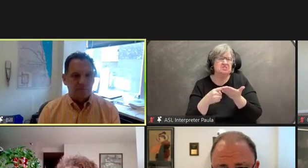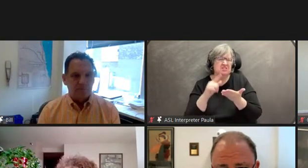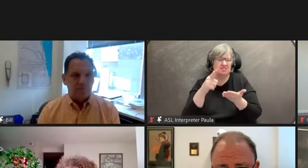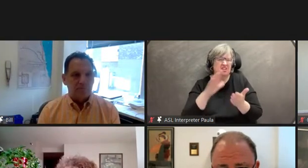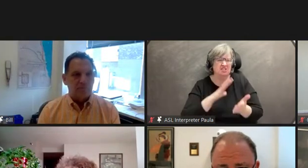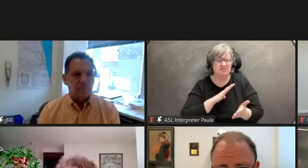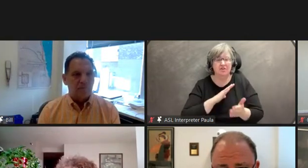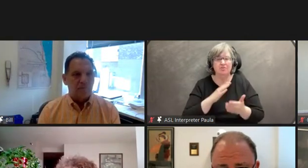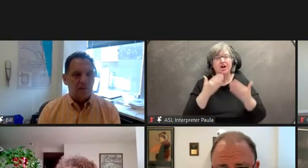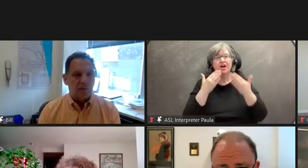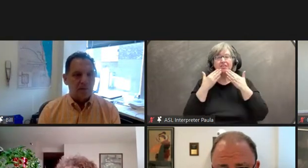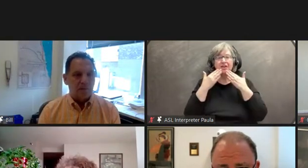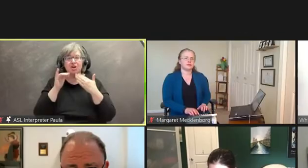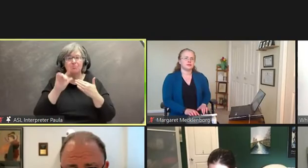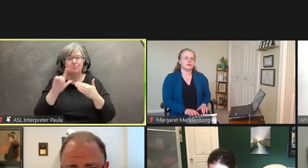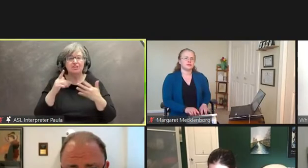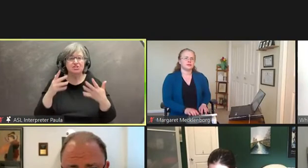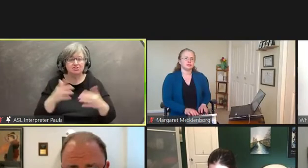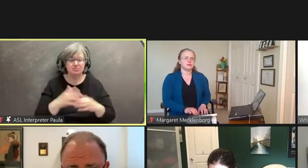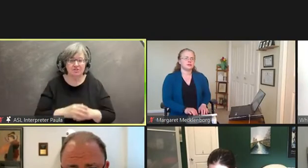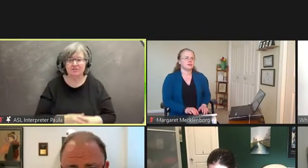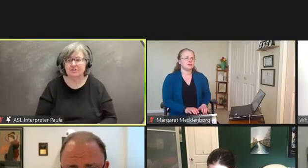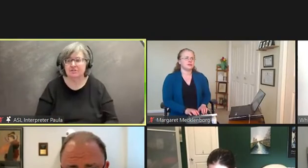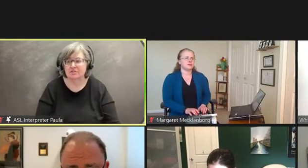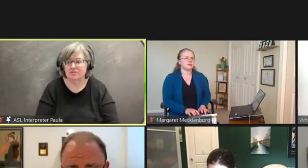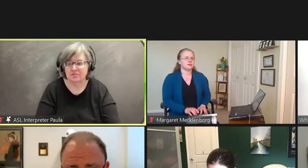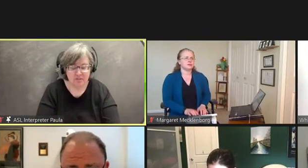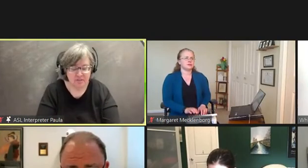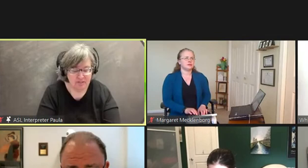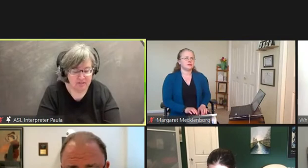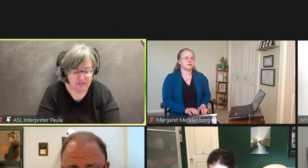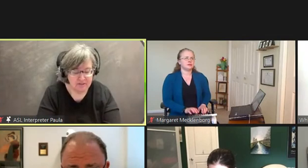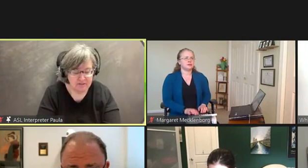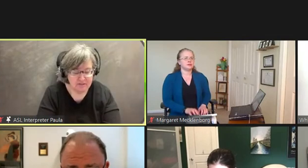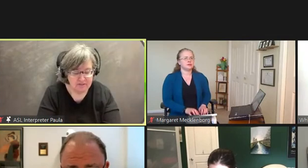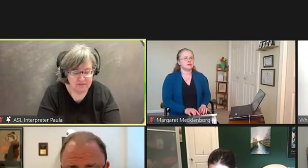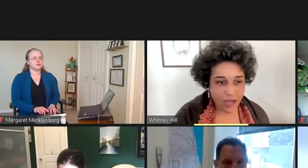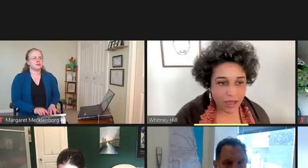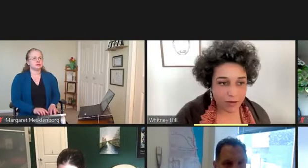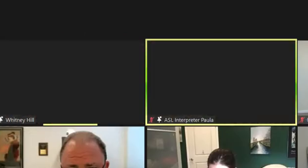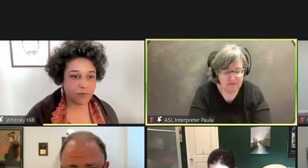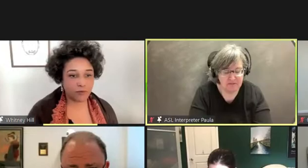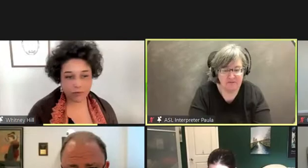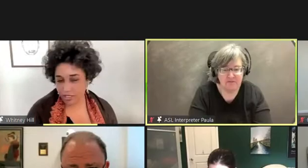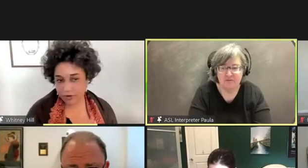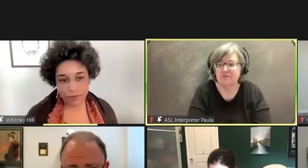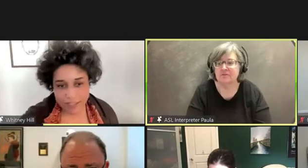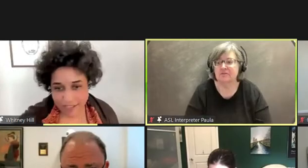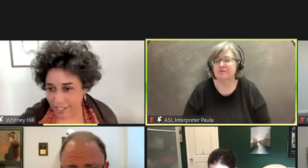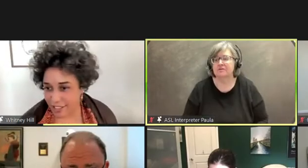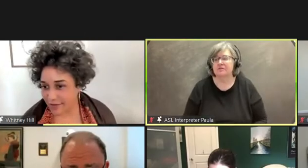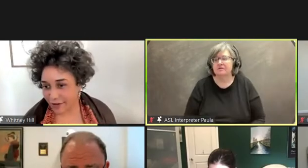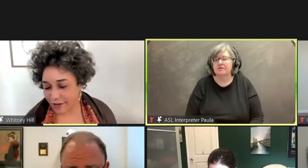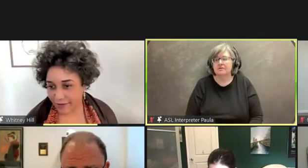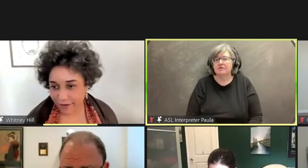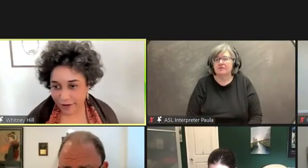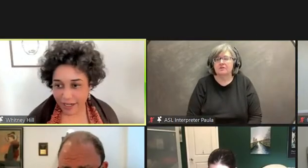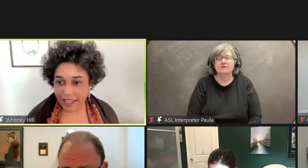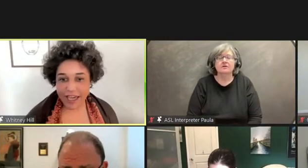Bill, thank you so much. If we don't have any more questions, I just want to thank you again, Bill, for sharing your